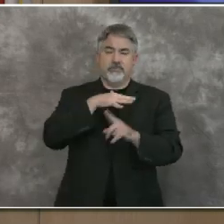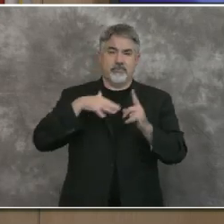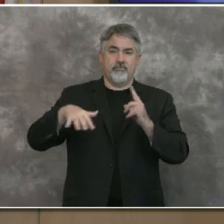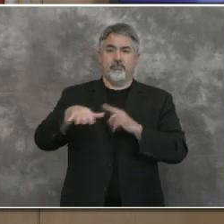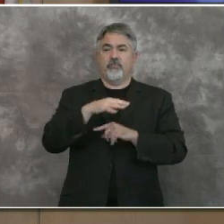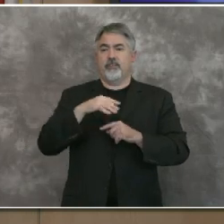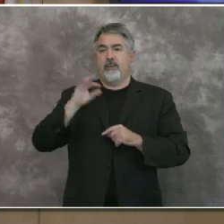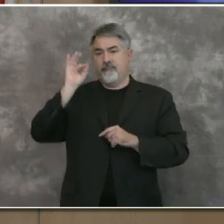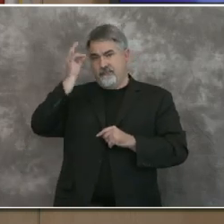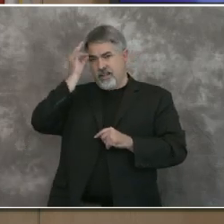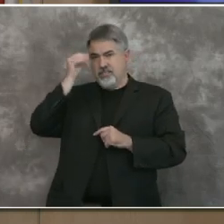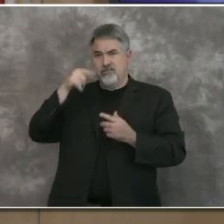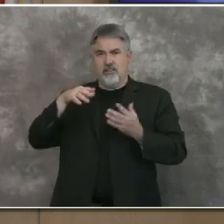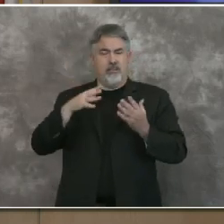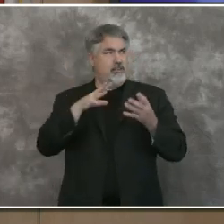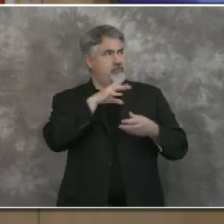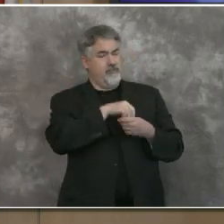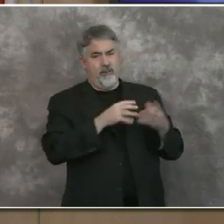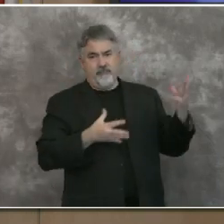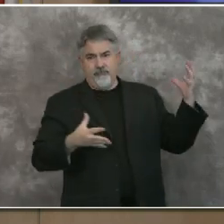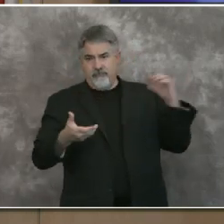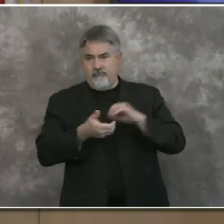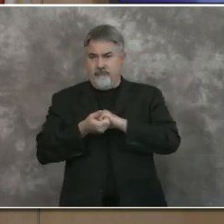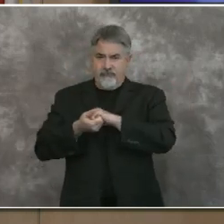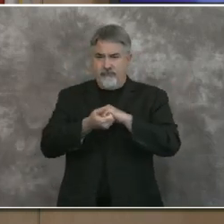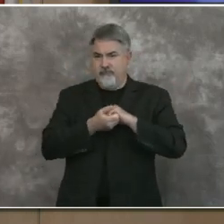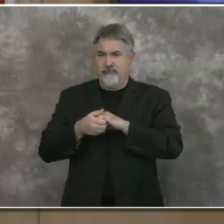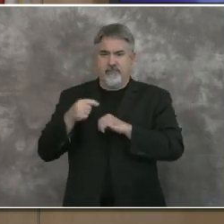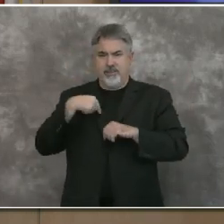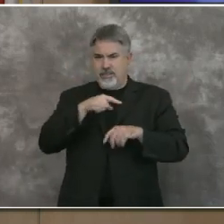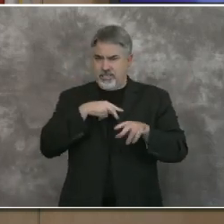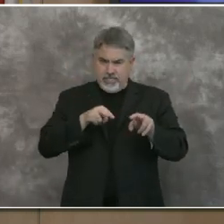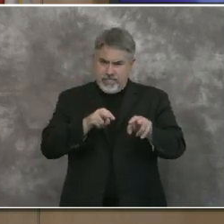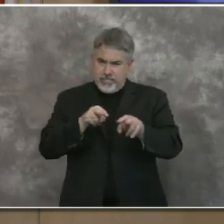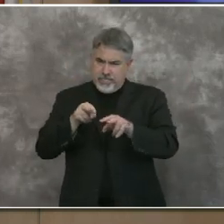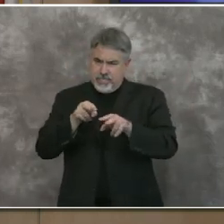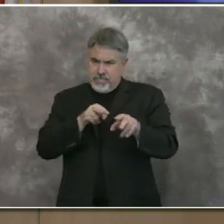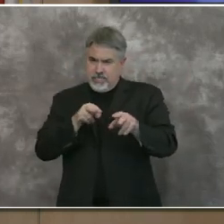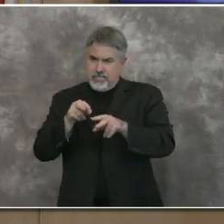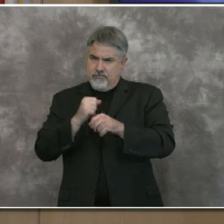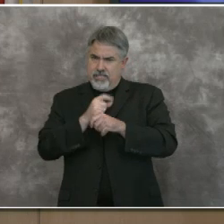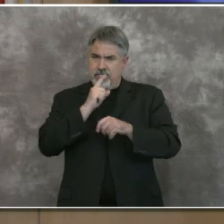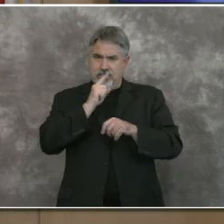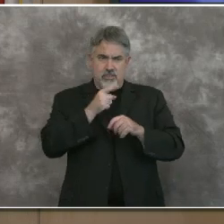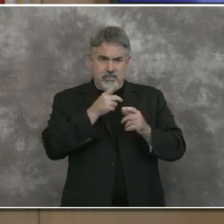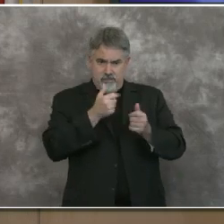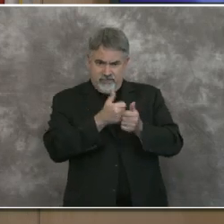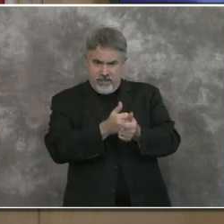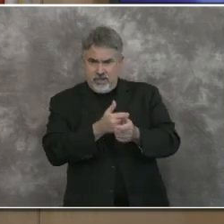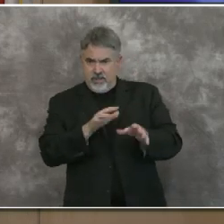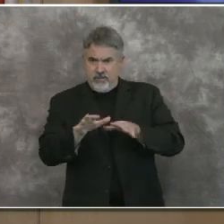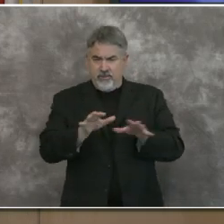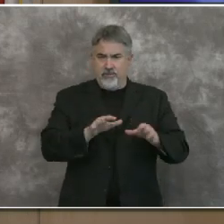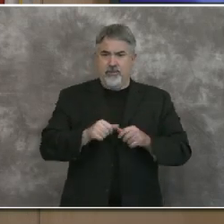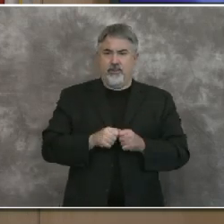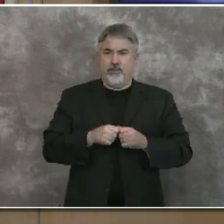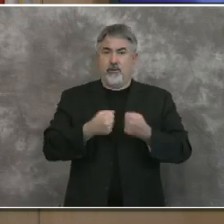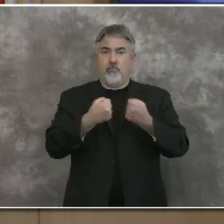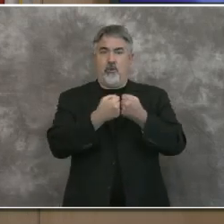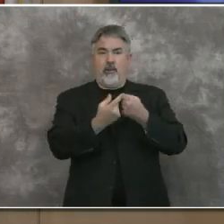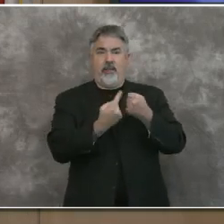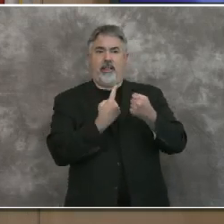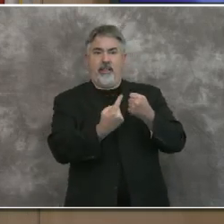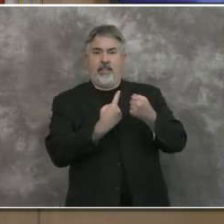federal partners that are closely monitoring what's going on at the border. The number of border crossers is down significantly